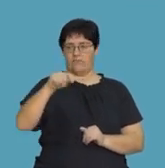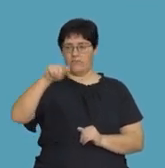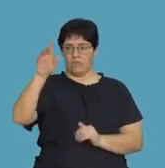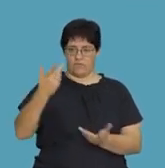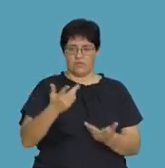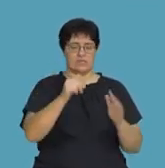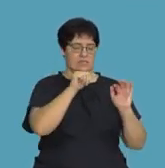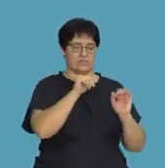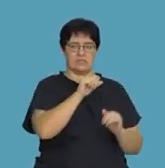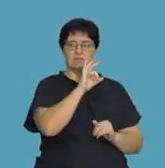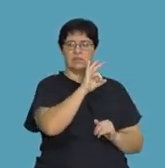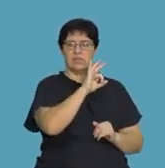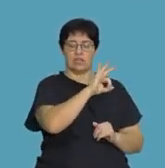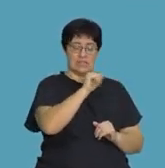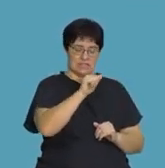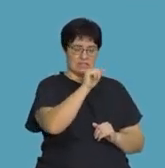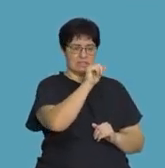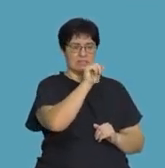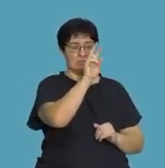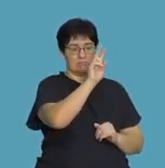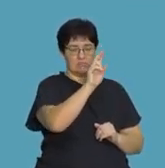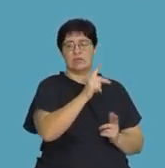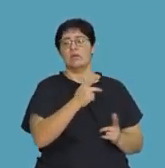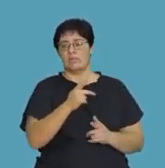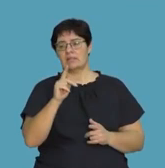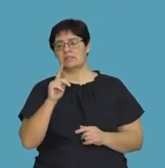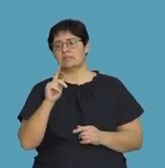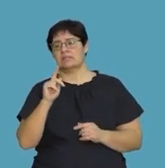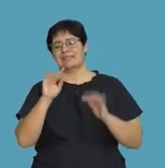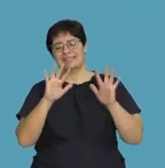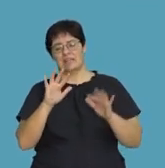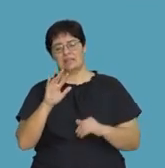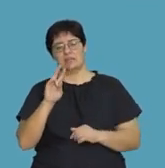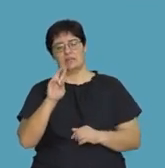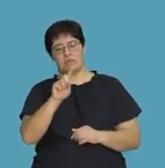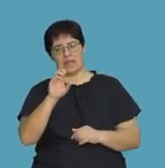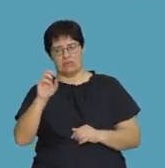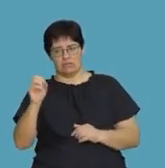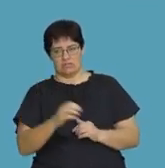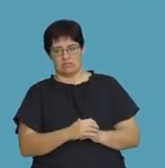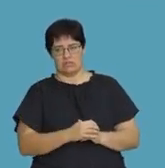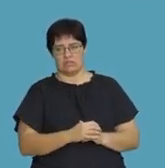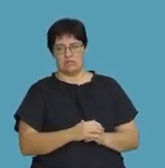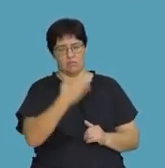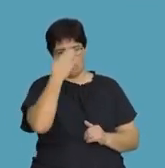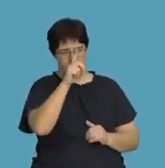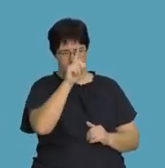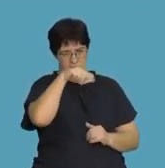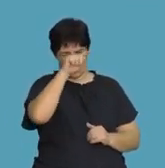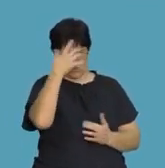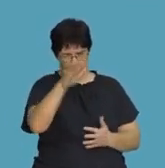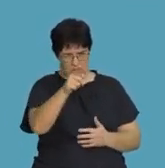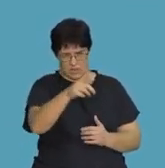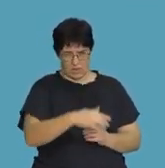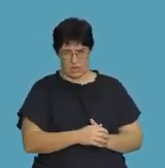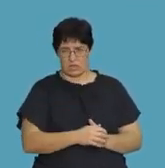you know 6 squared will be the same as 36 plus 10 squared will be 100. I'm sure by now you